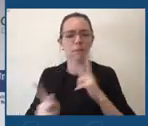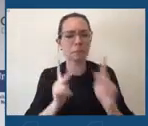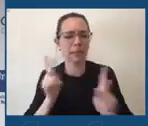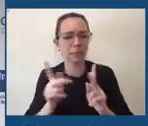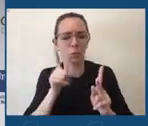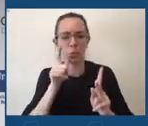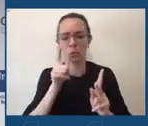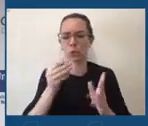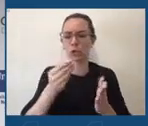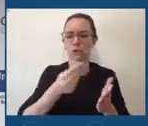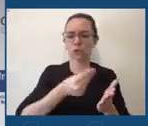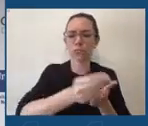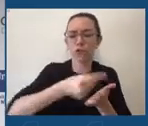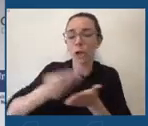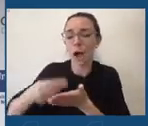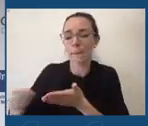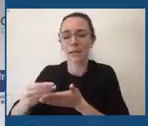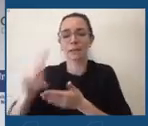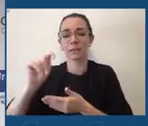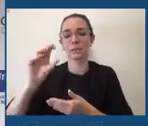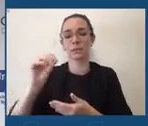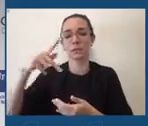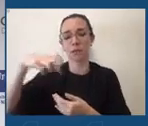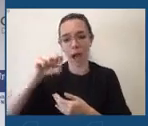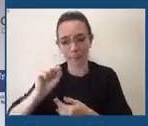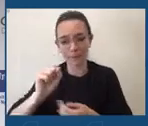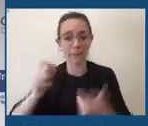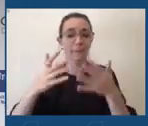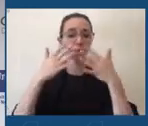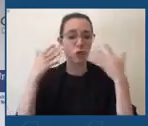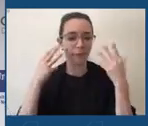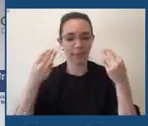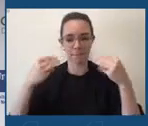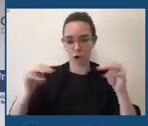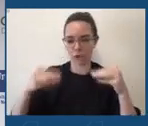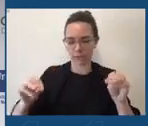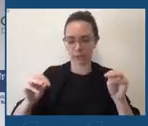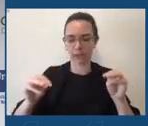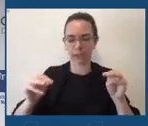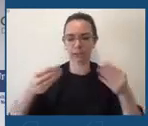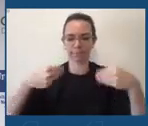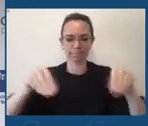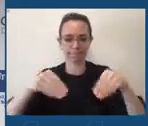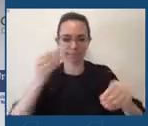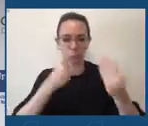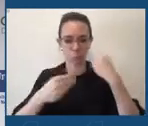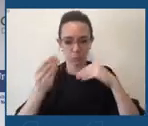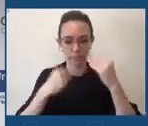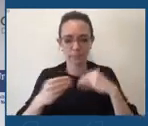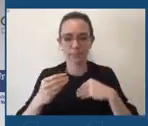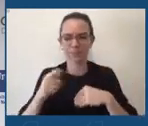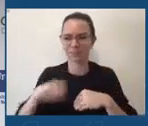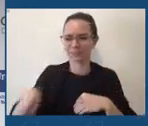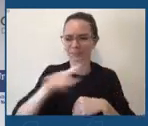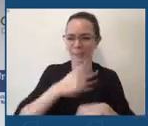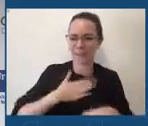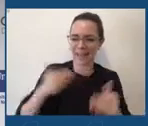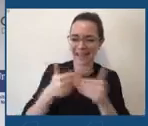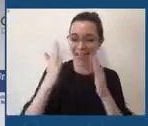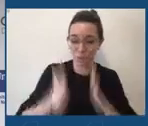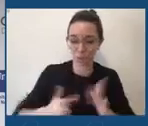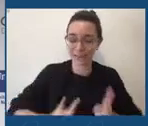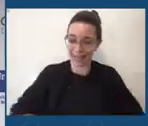Tops Friendly Markets, it's called Tops Friendly Markets, were my neighbors. I live 10 minutes from